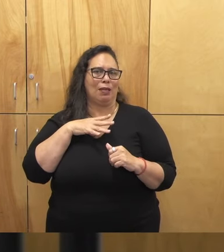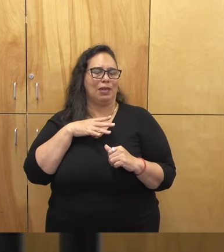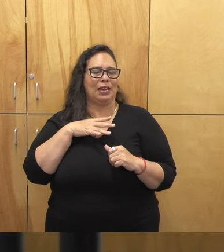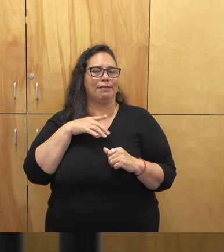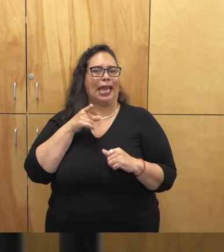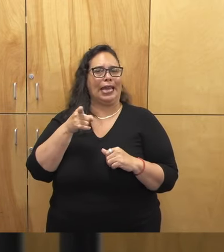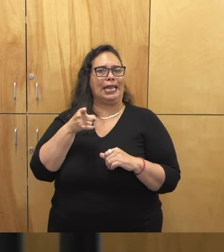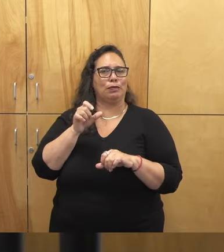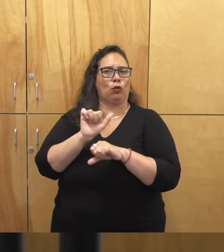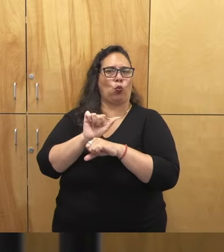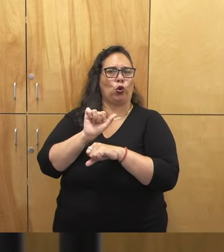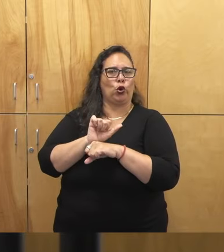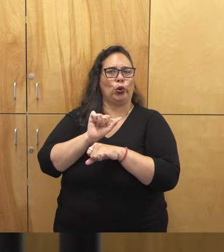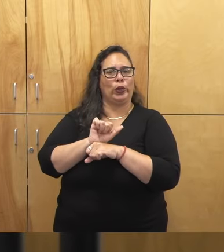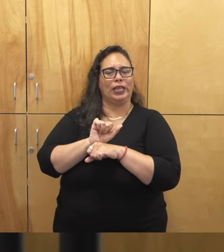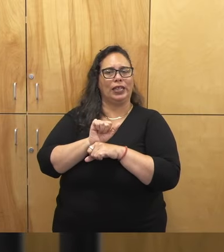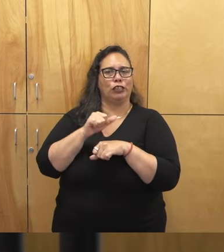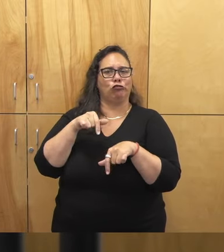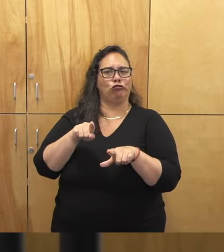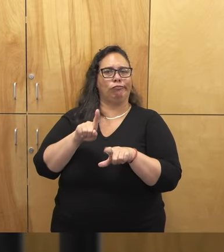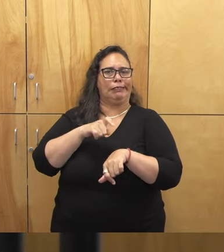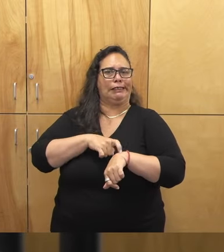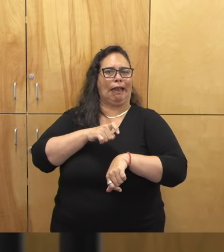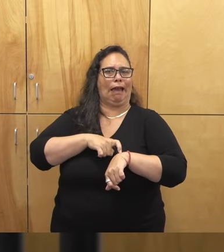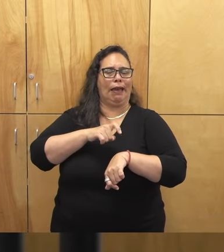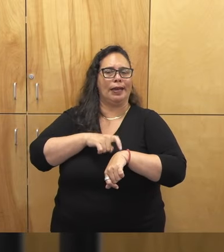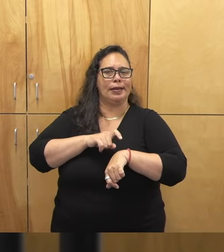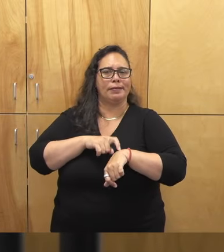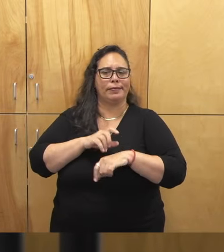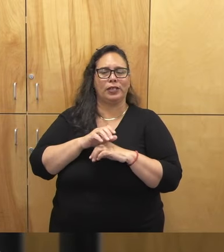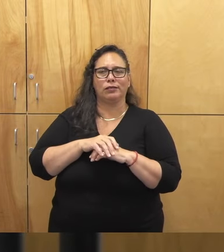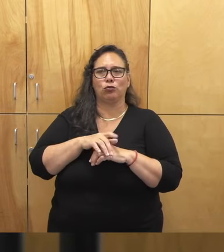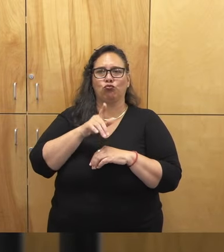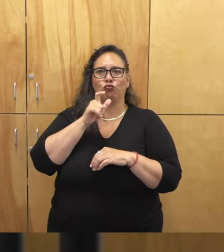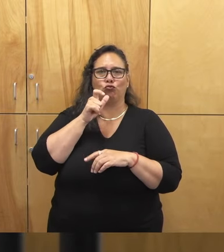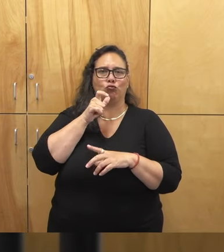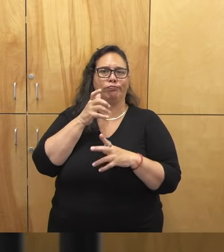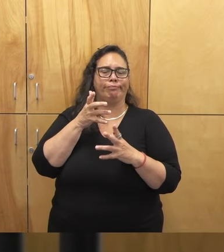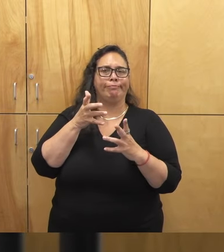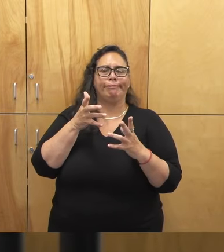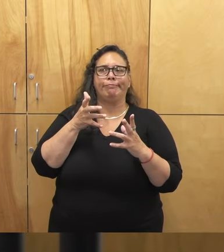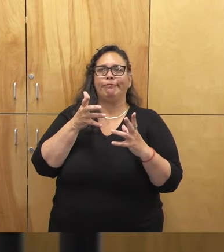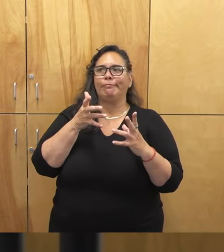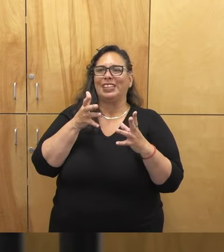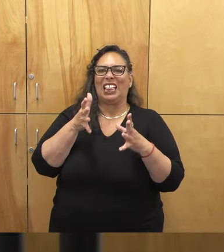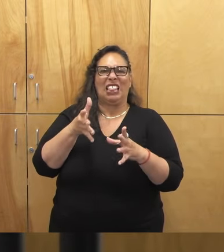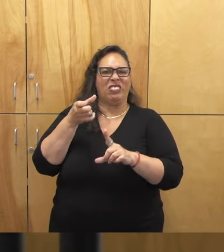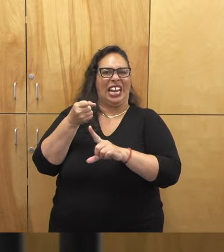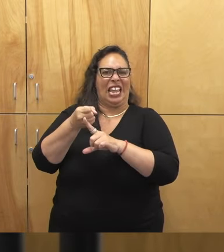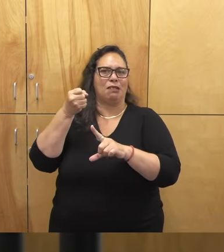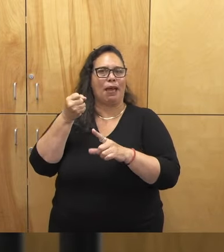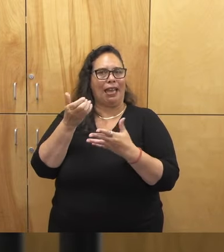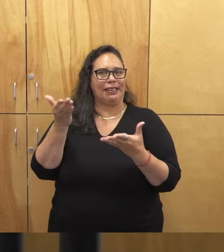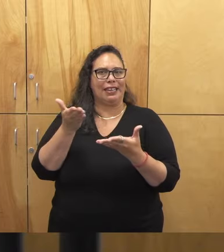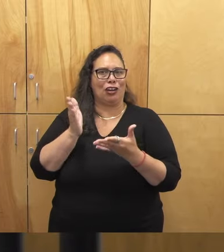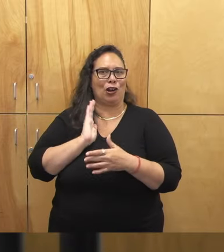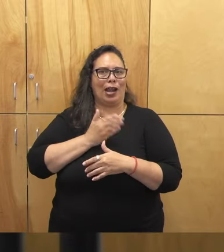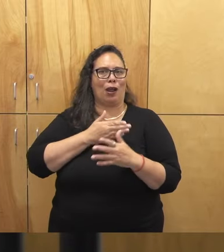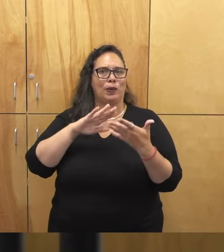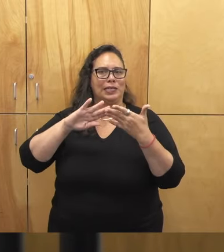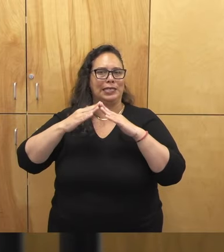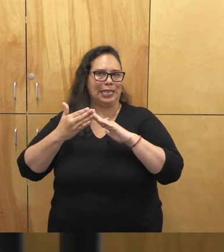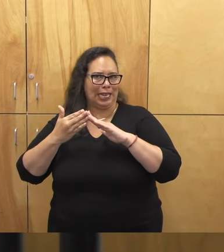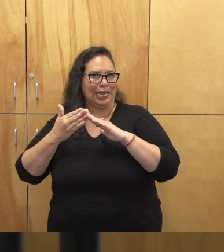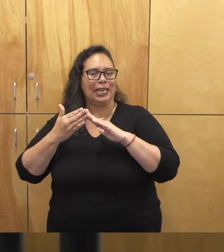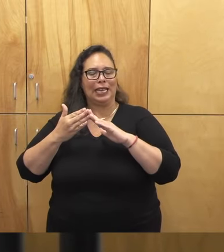that he was able to work with during his tenure, who have left not only an impact here on our city in regards to